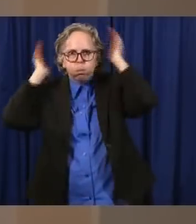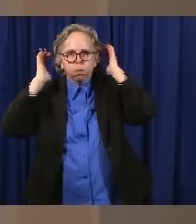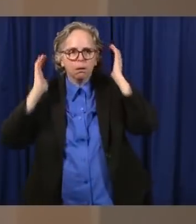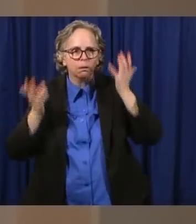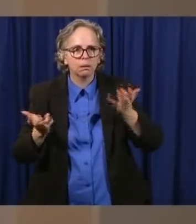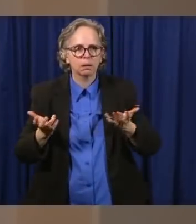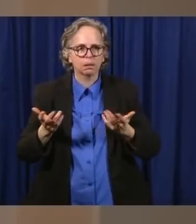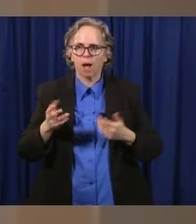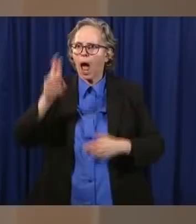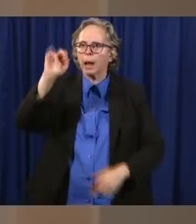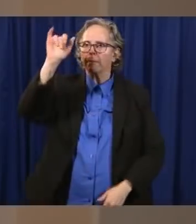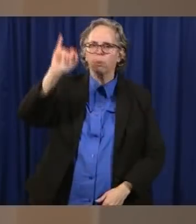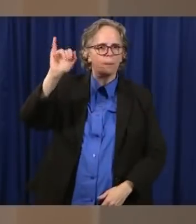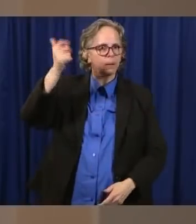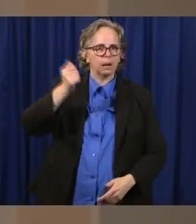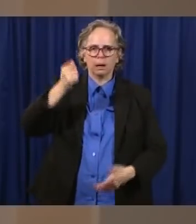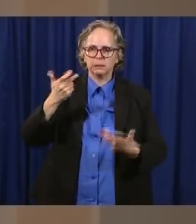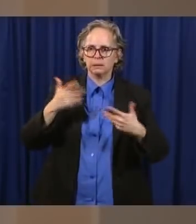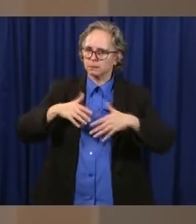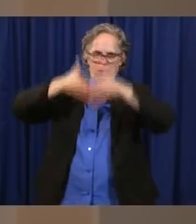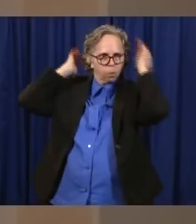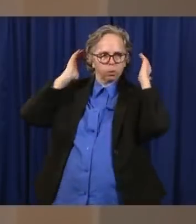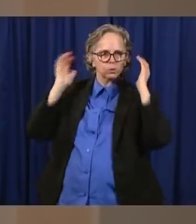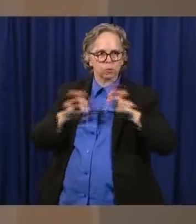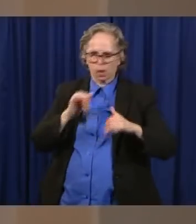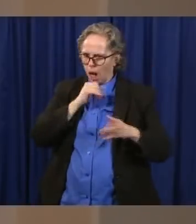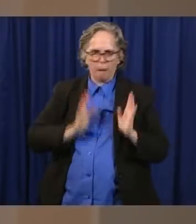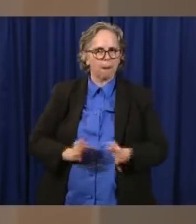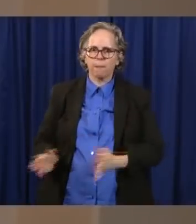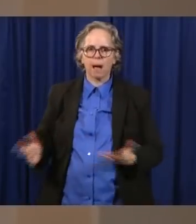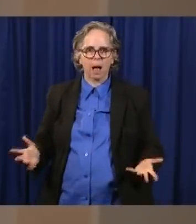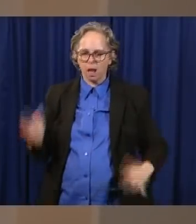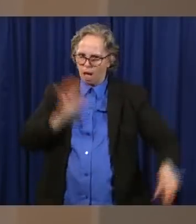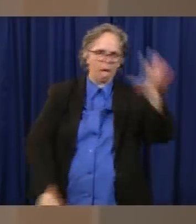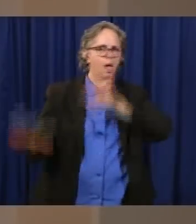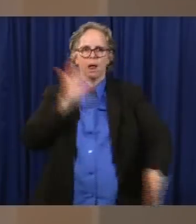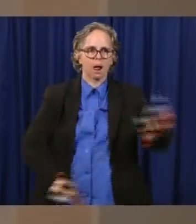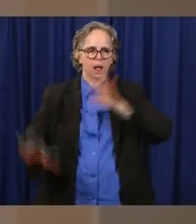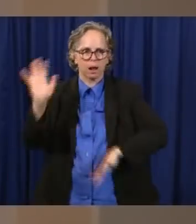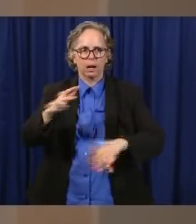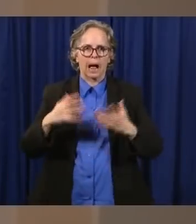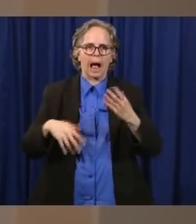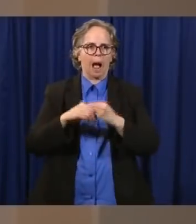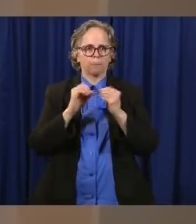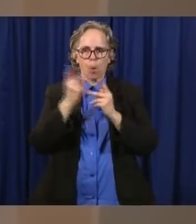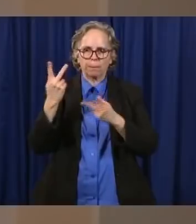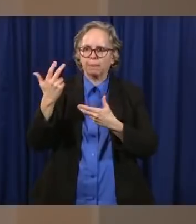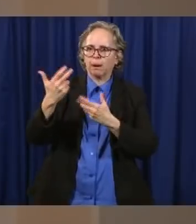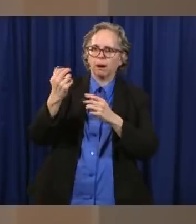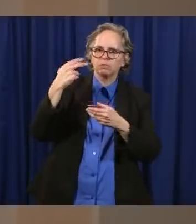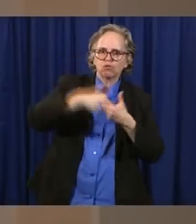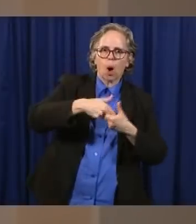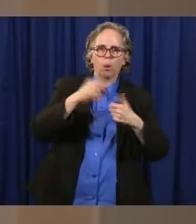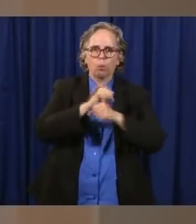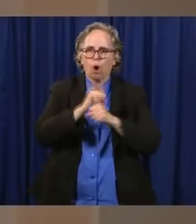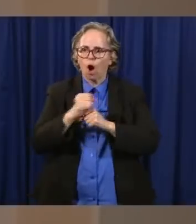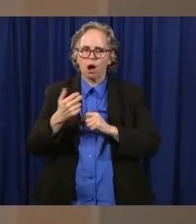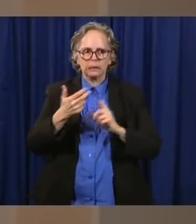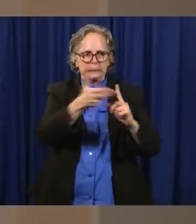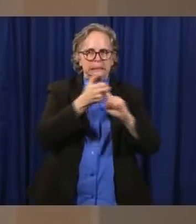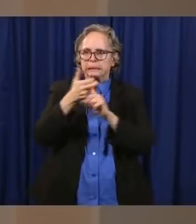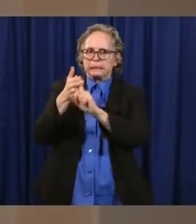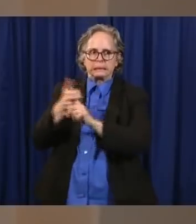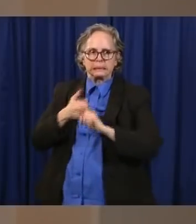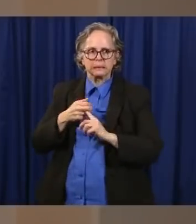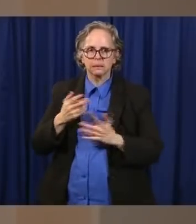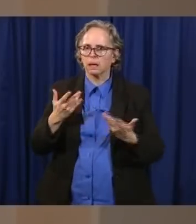to deal with what it's dealing with right now. It's building out very fast as they're able to bring new people on, because